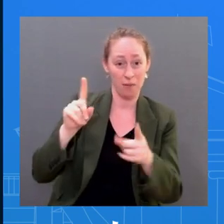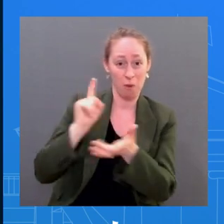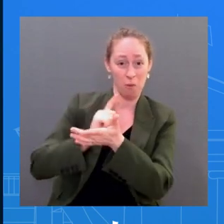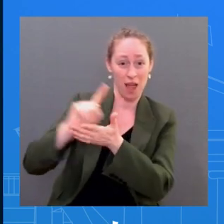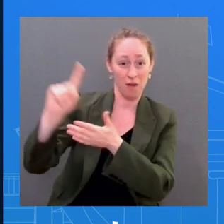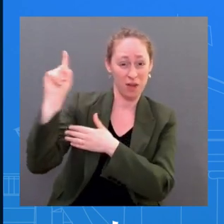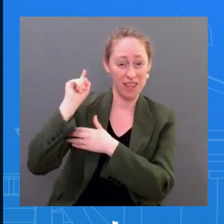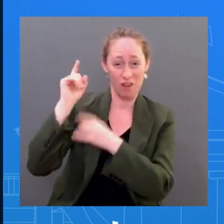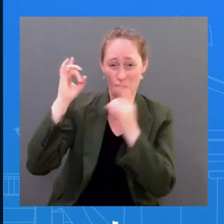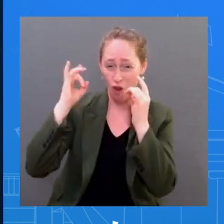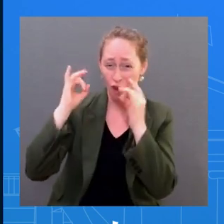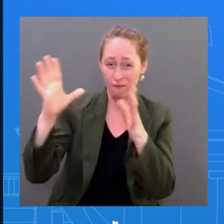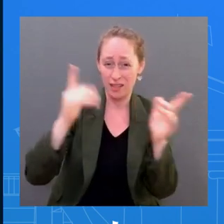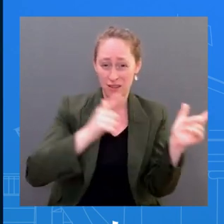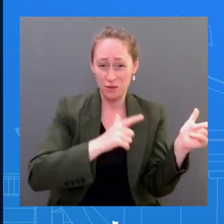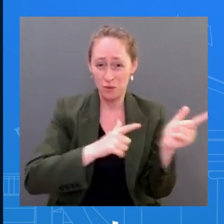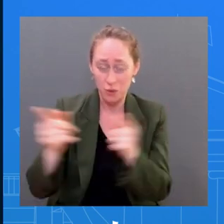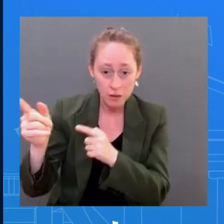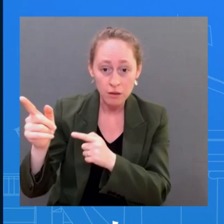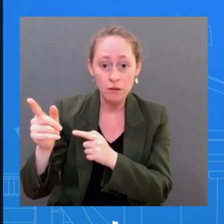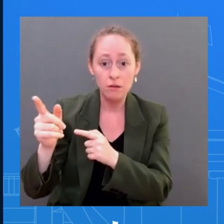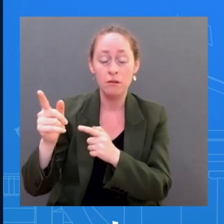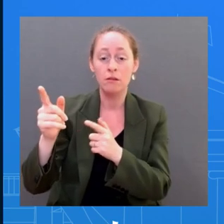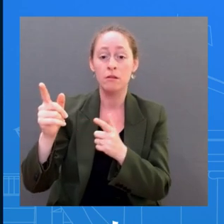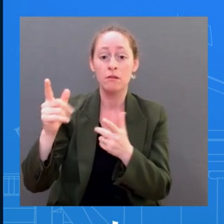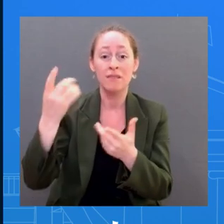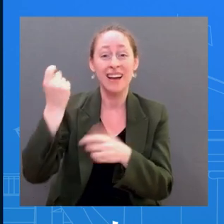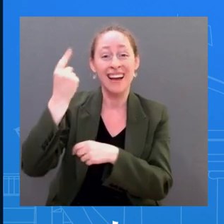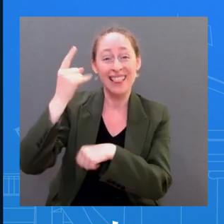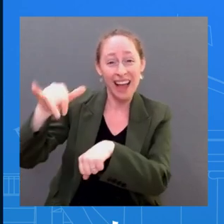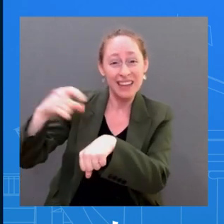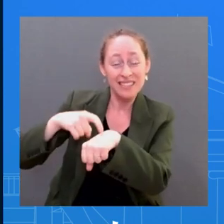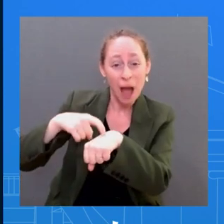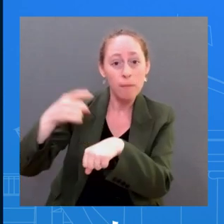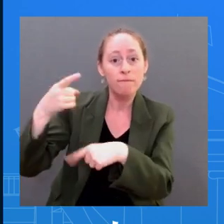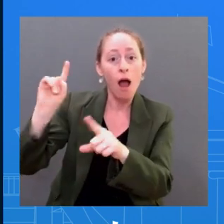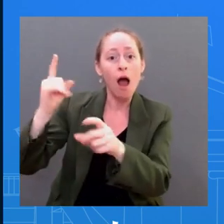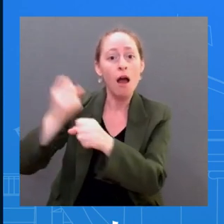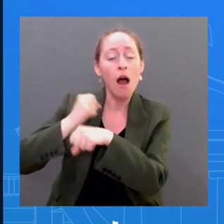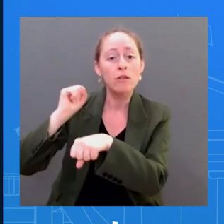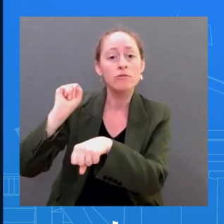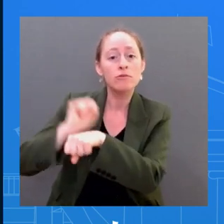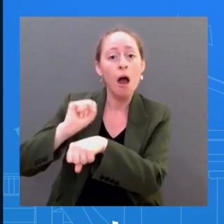he reminded his daughter, Alethea. He said, girl, daddy gonna spoil you now.